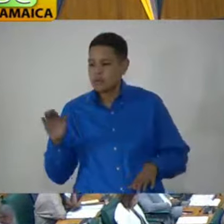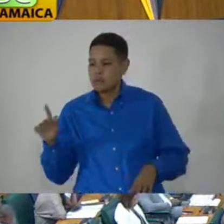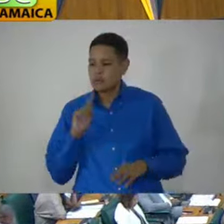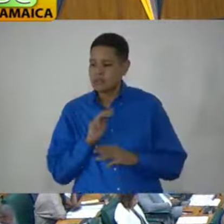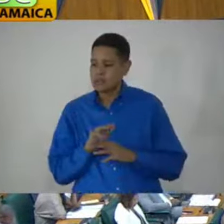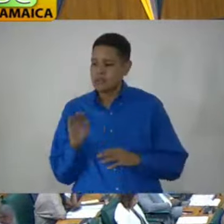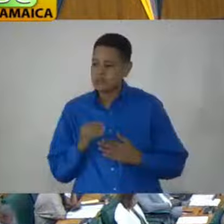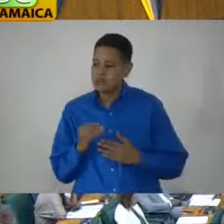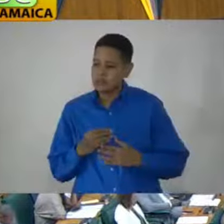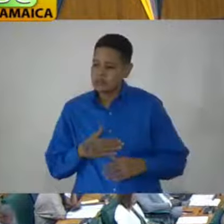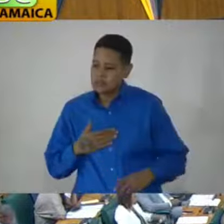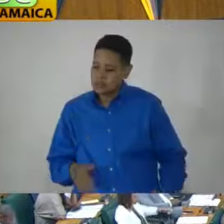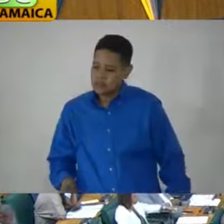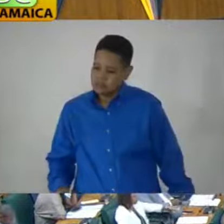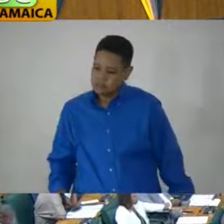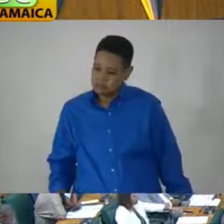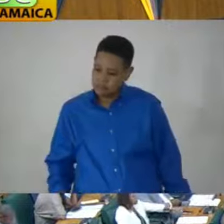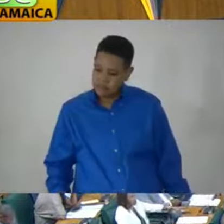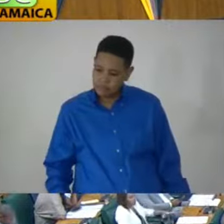Minister of Finance, please? No problem.